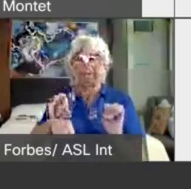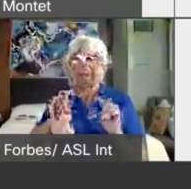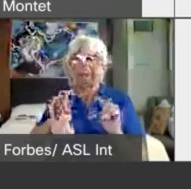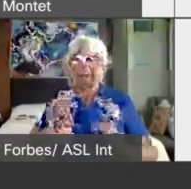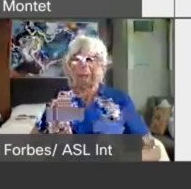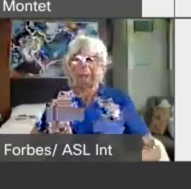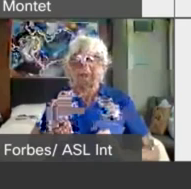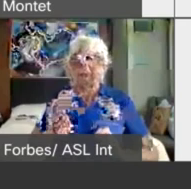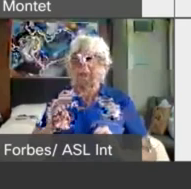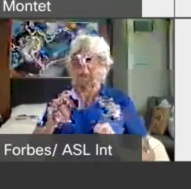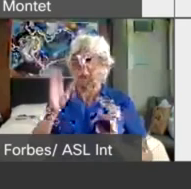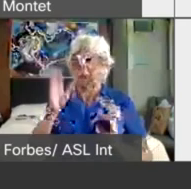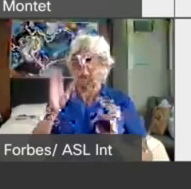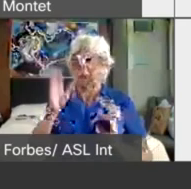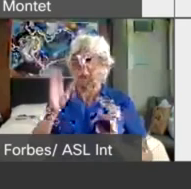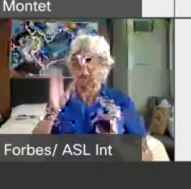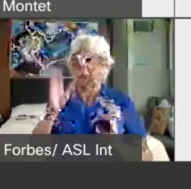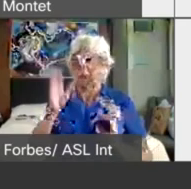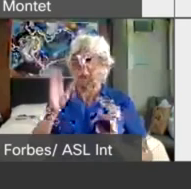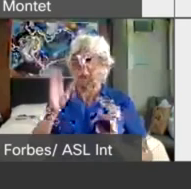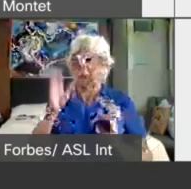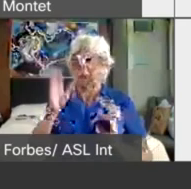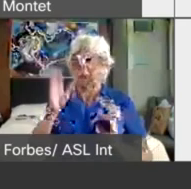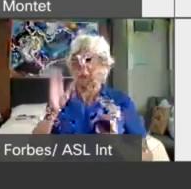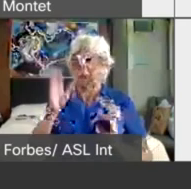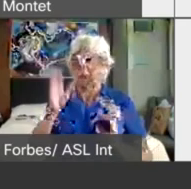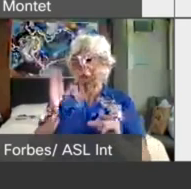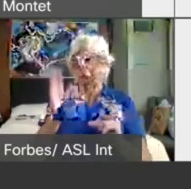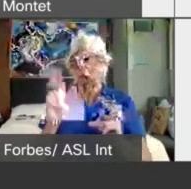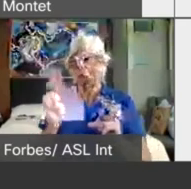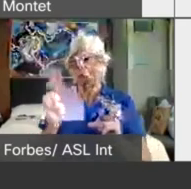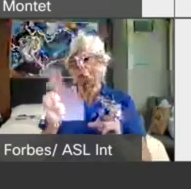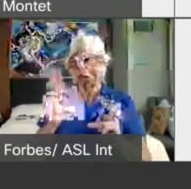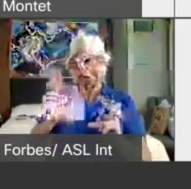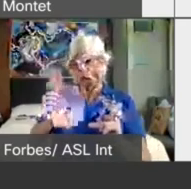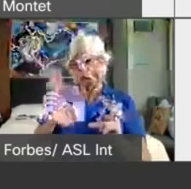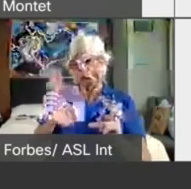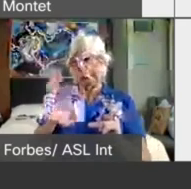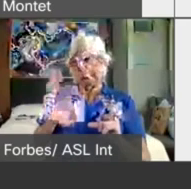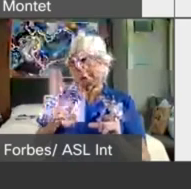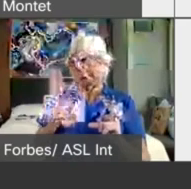that screen that talks about emergency needs, they may have indicated a need for food.